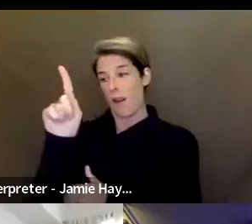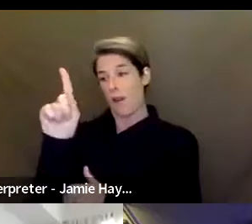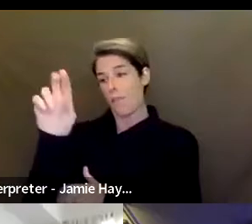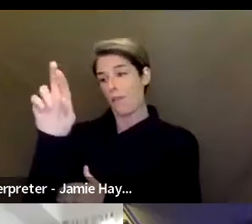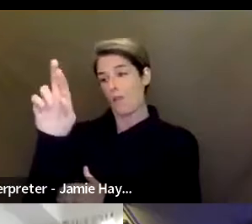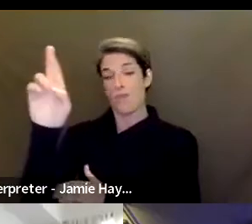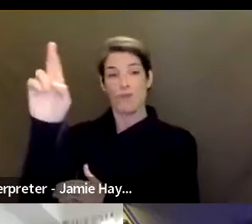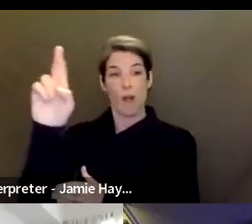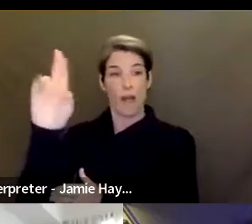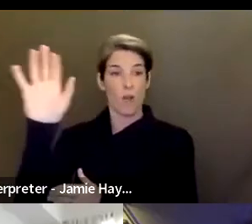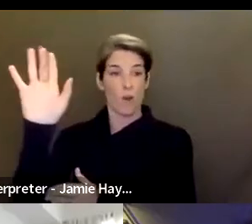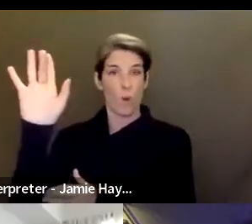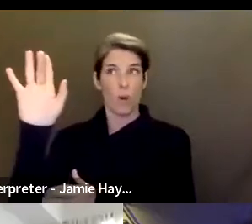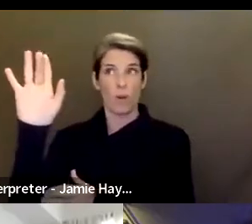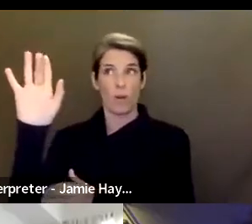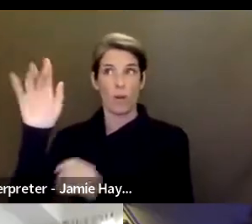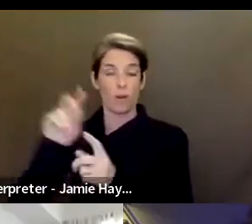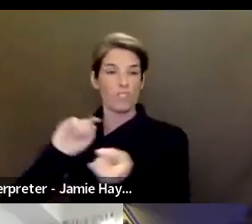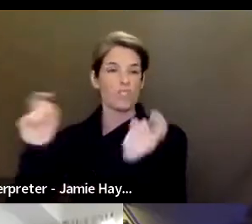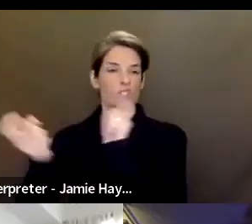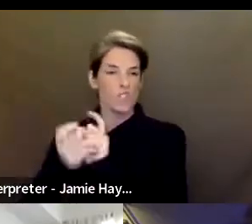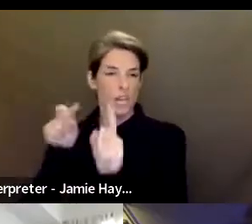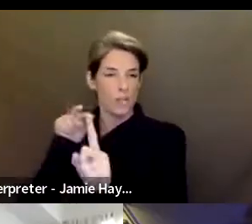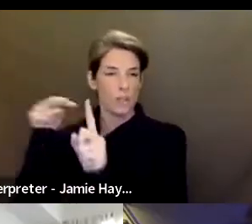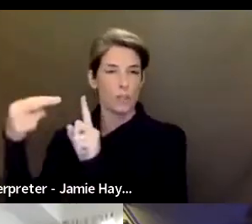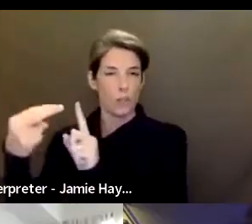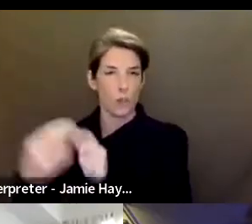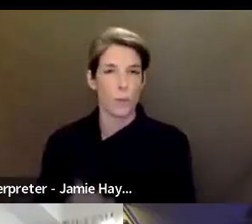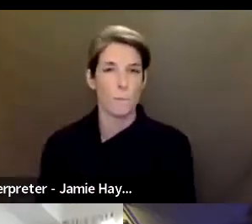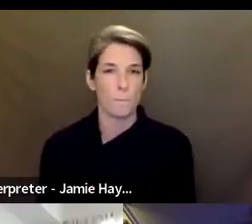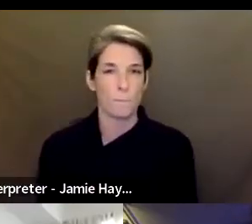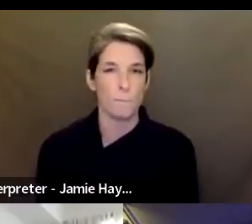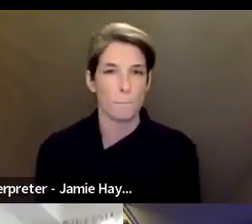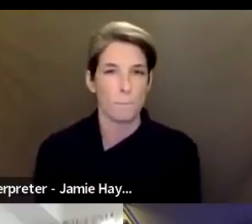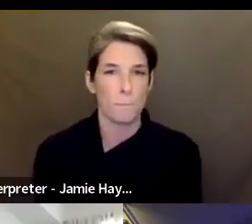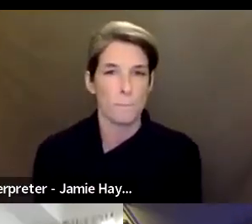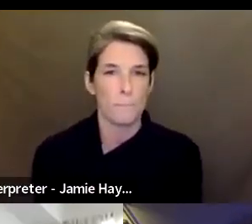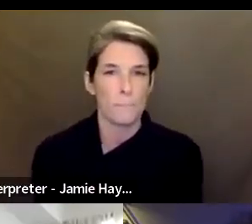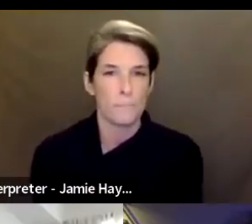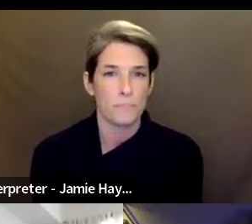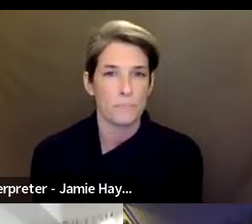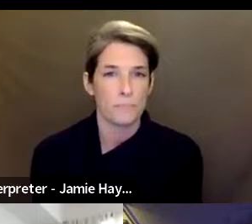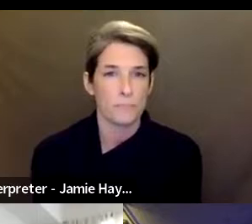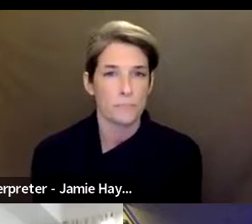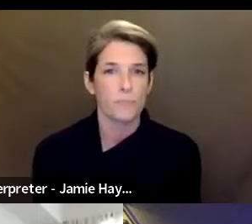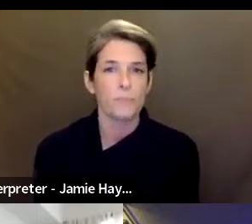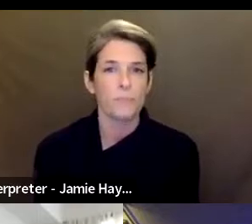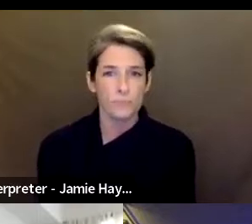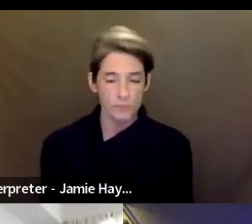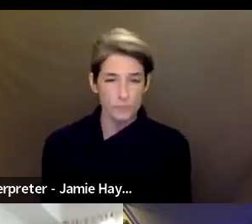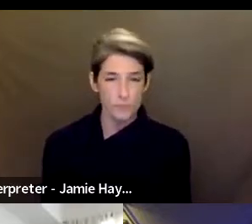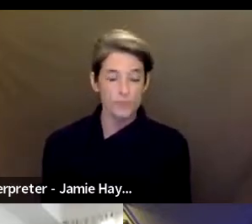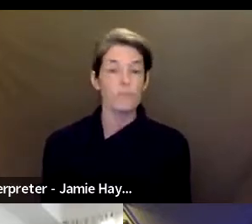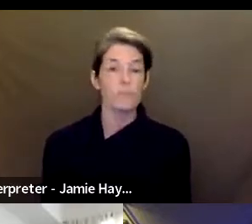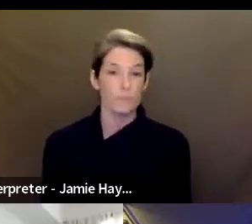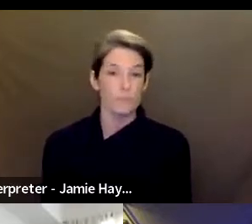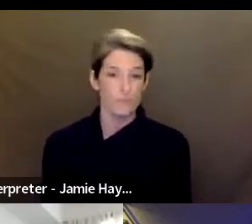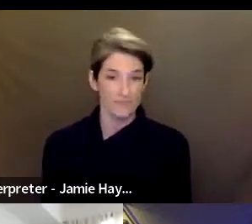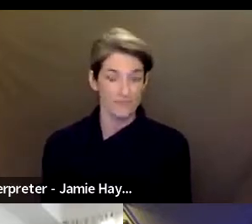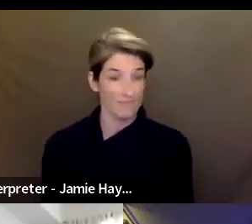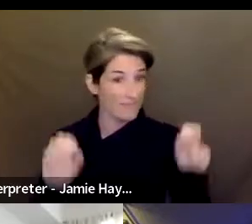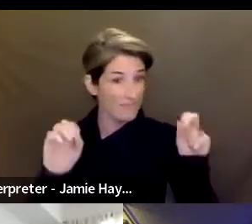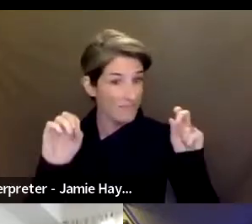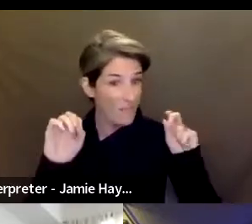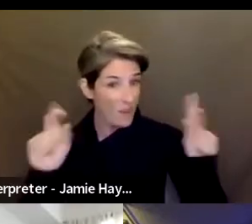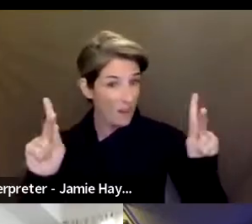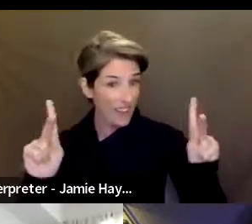see it with one person speaking, or if you want to see all of our lovely faces at the same time, you can go to gallery view. All right, I am